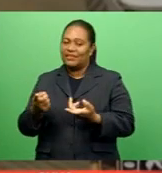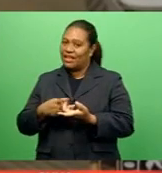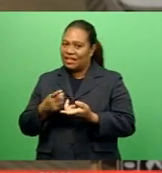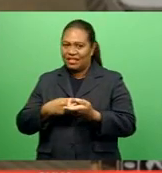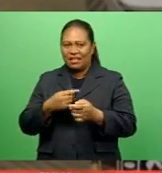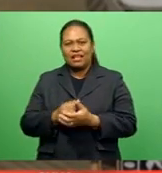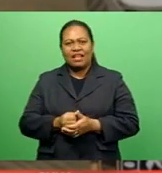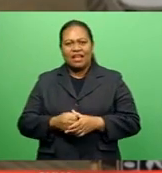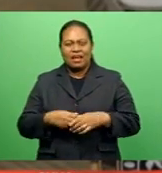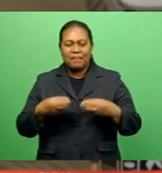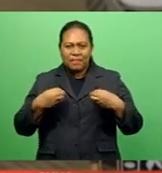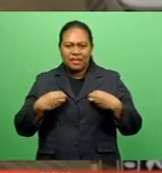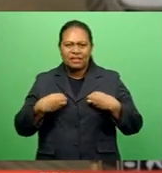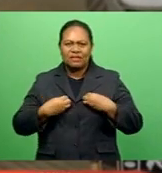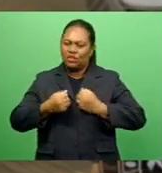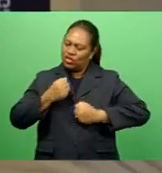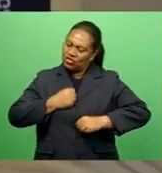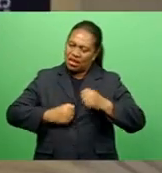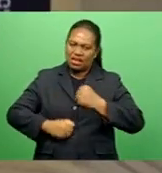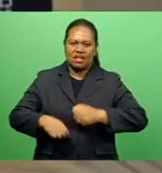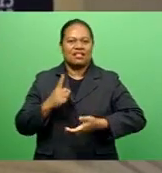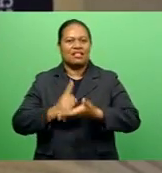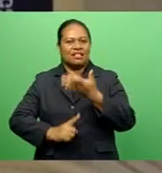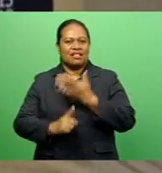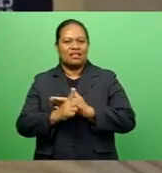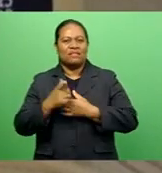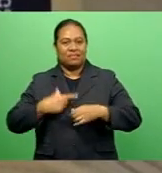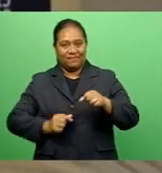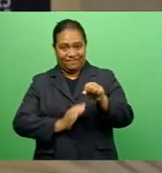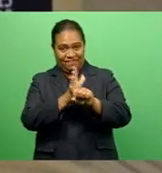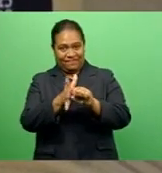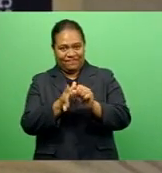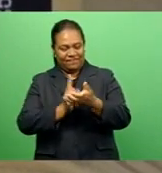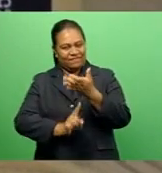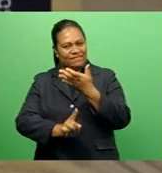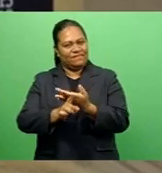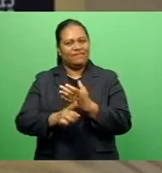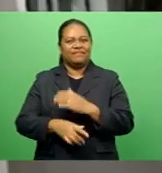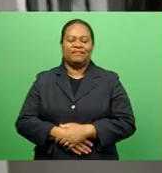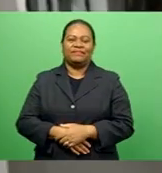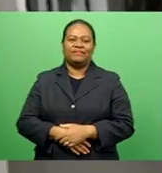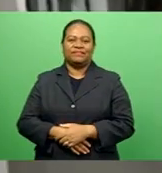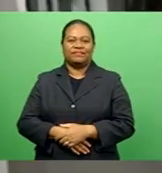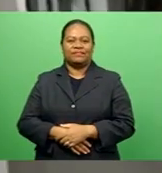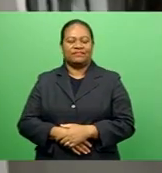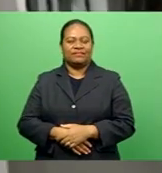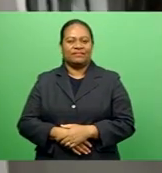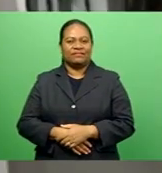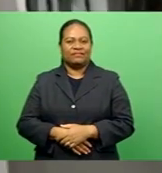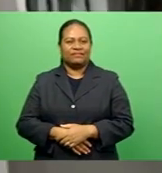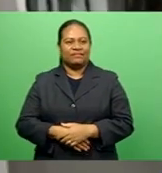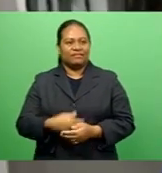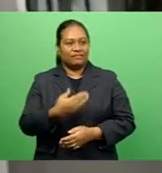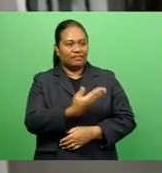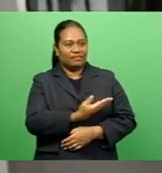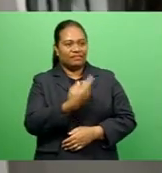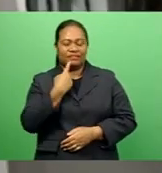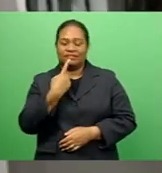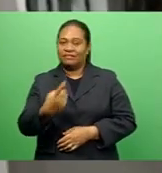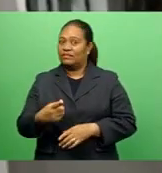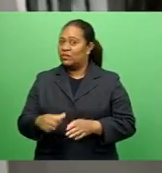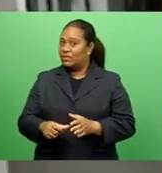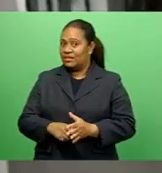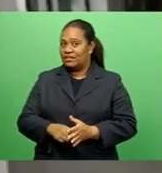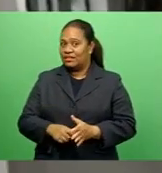of struggles with the ongoing COVID-19 crisis. COVID has been hard for everybody,